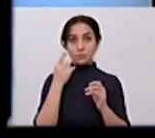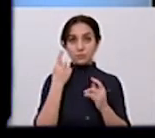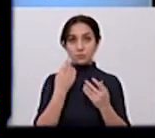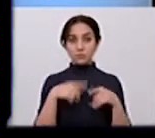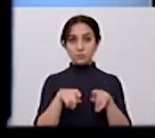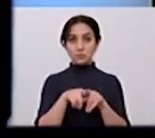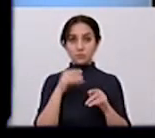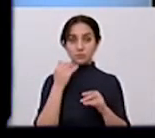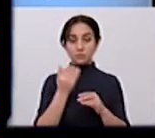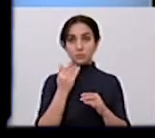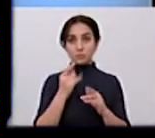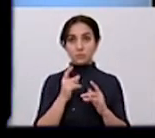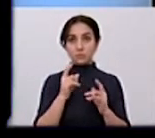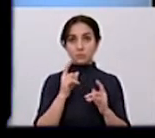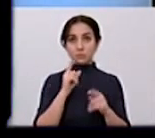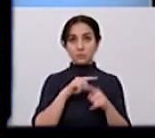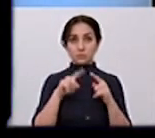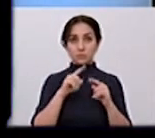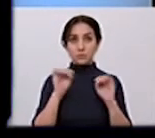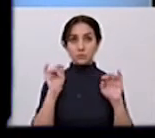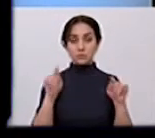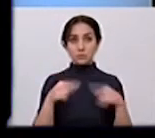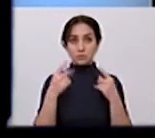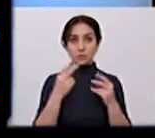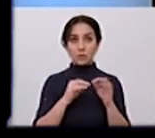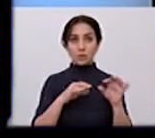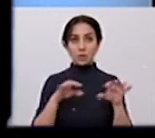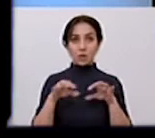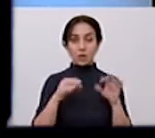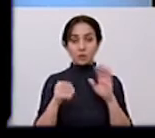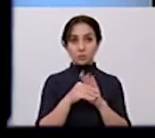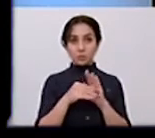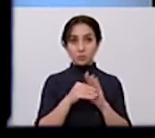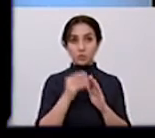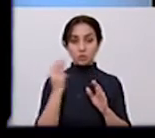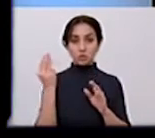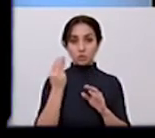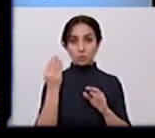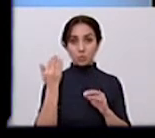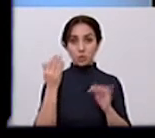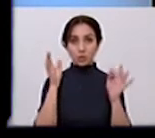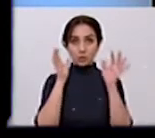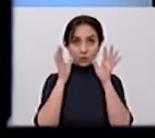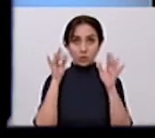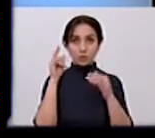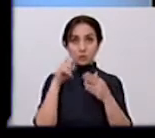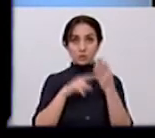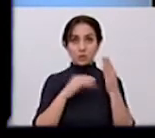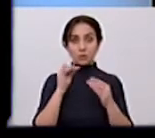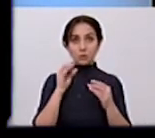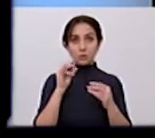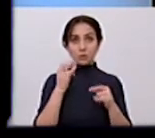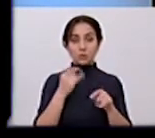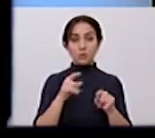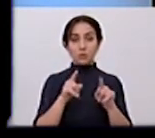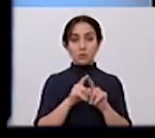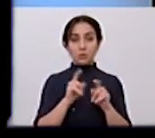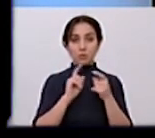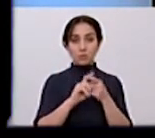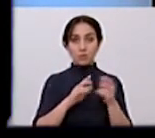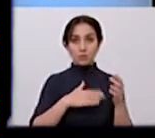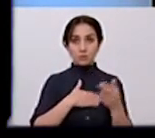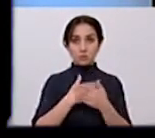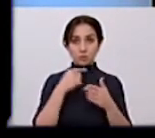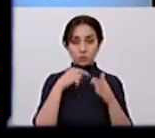o'sha shiddatli iqtisodiy rivojlanish tufayli korrupsiya va mamlakat shimolida islom fundamentalizmining faollashishi bilan bog'liq ichki